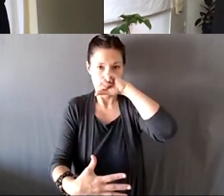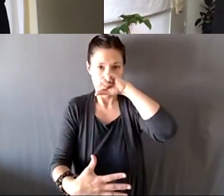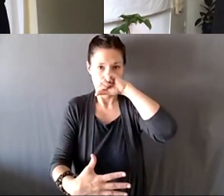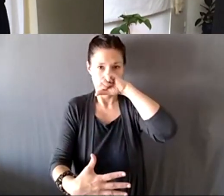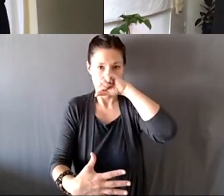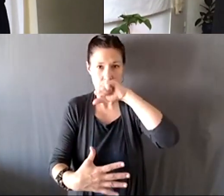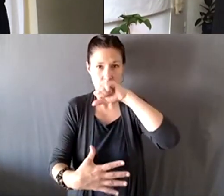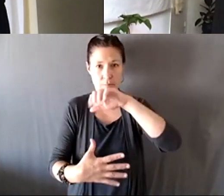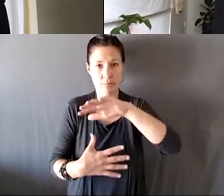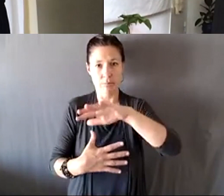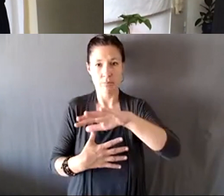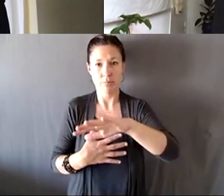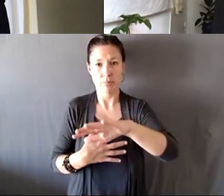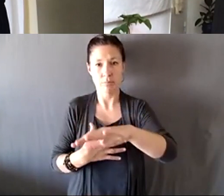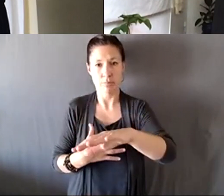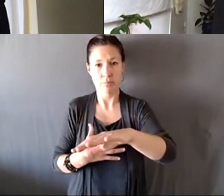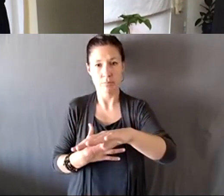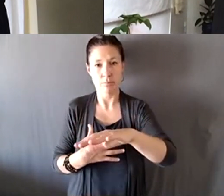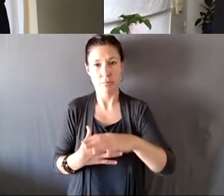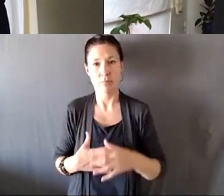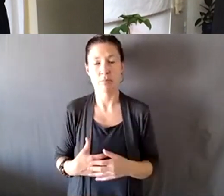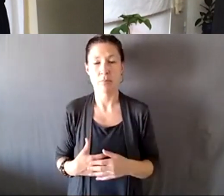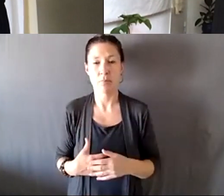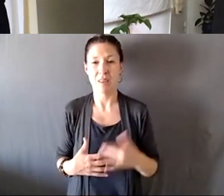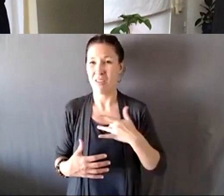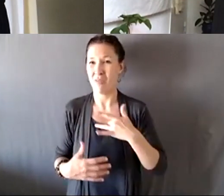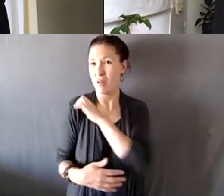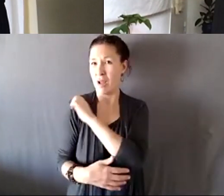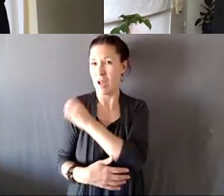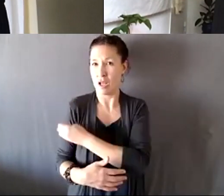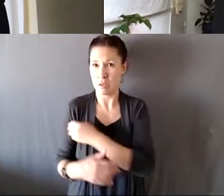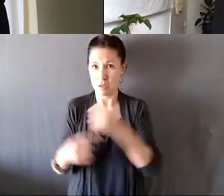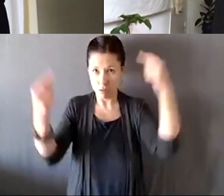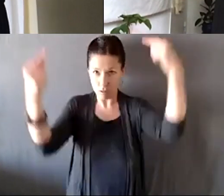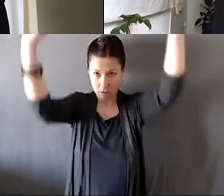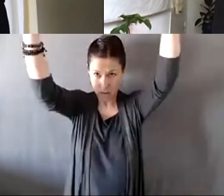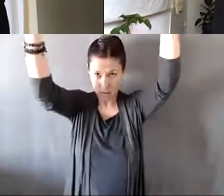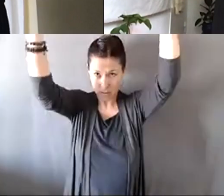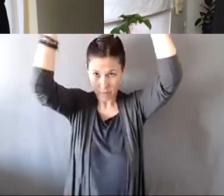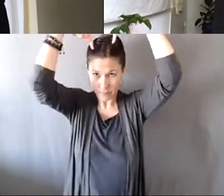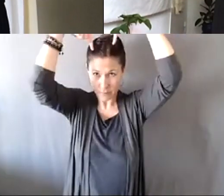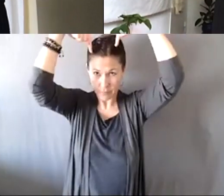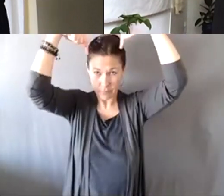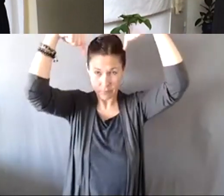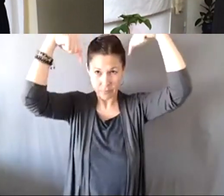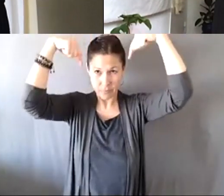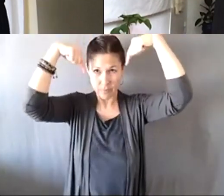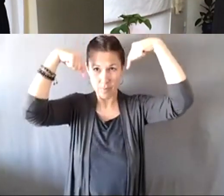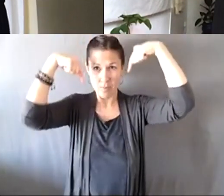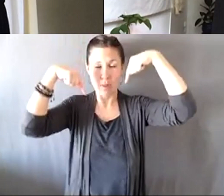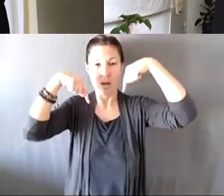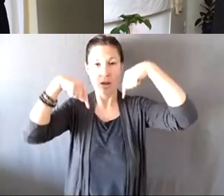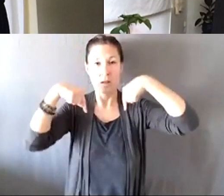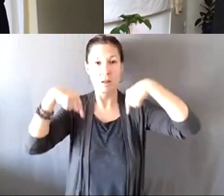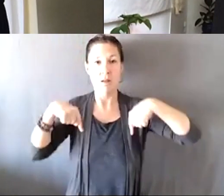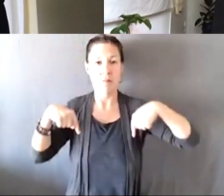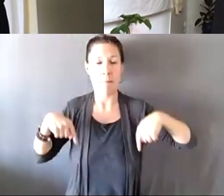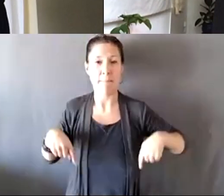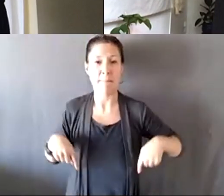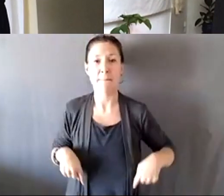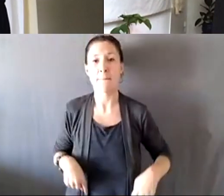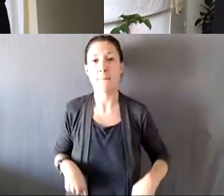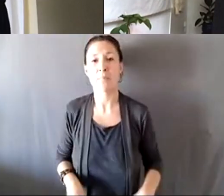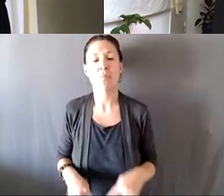Slowly moving through the body, looking for any parts of tension